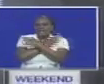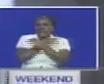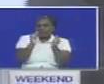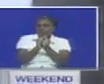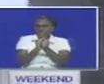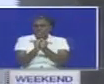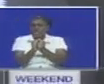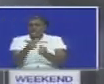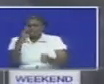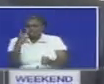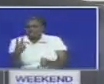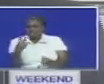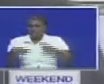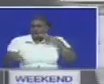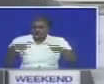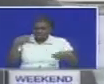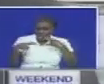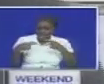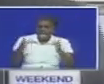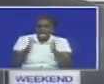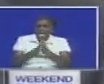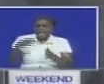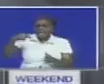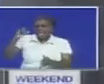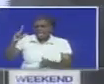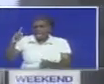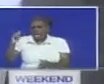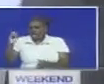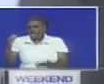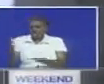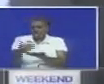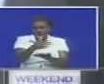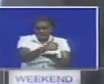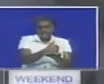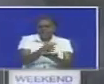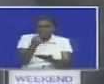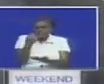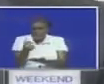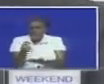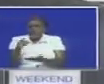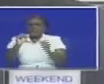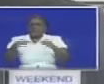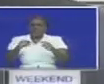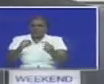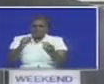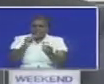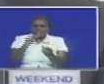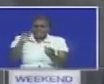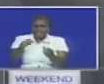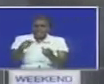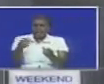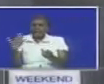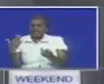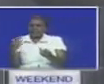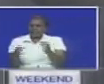Kenya Utali Hotel and Hilton Hotel, where we collected some feedstocks, and we were able to test this material in the